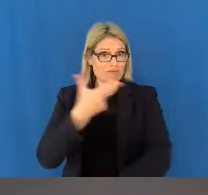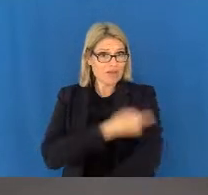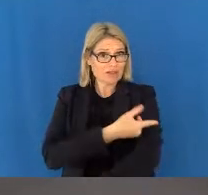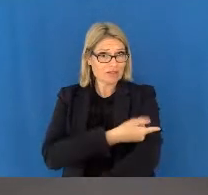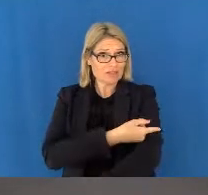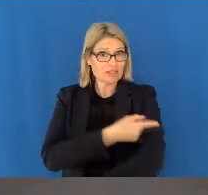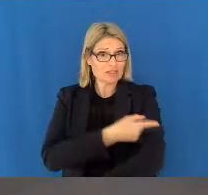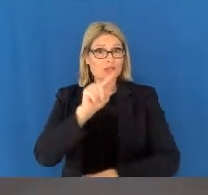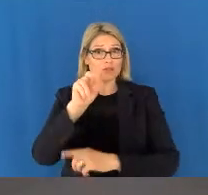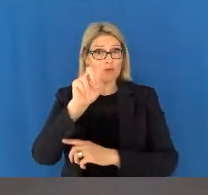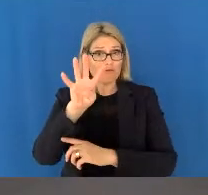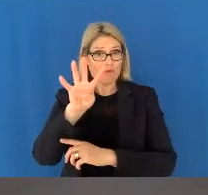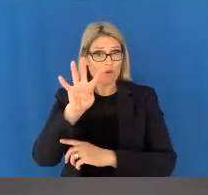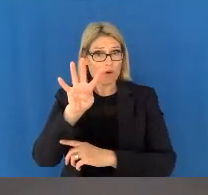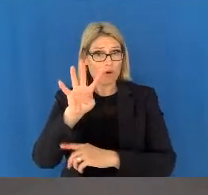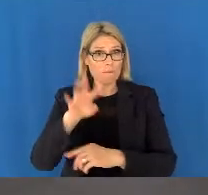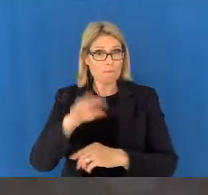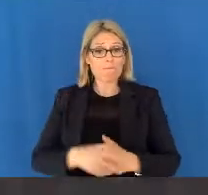Zone 4?